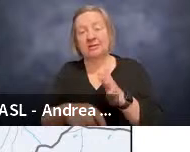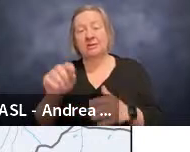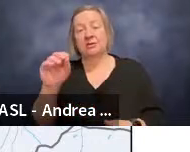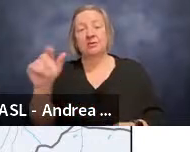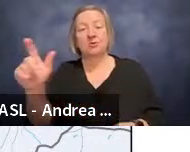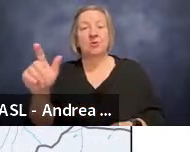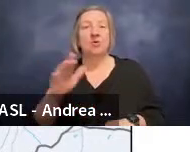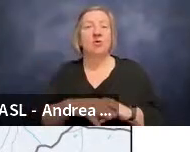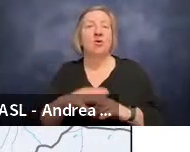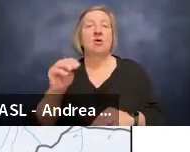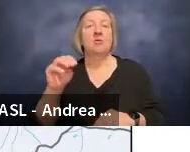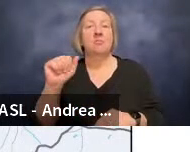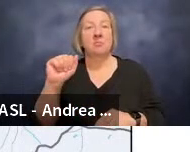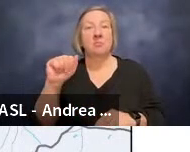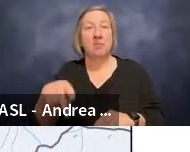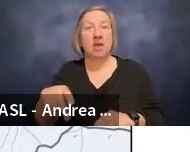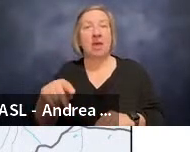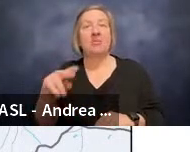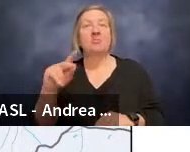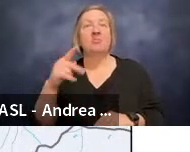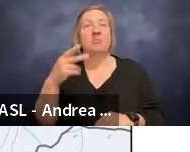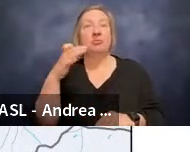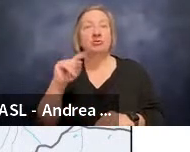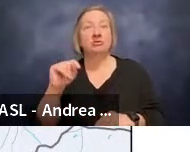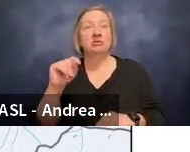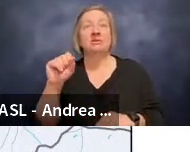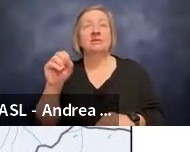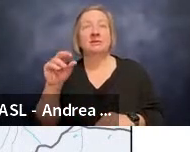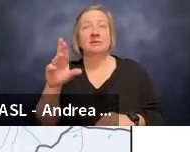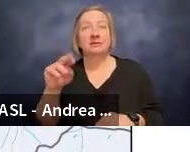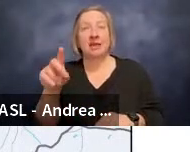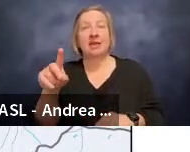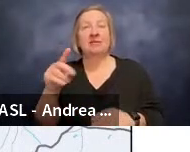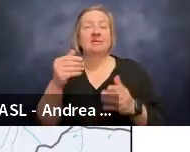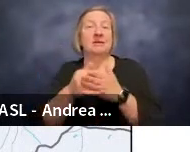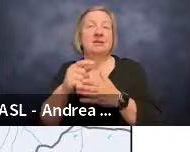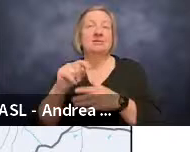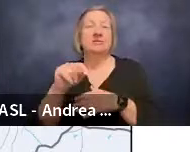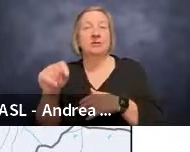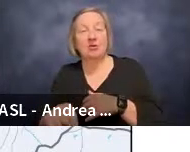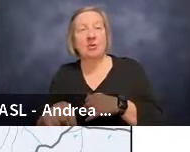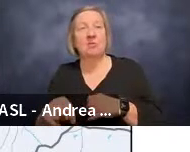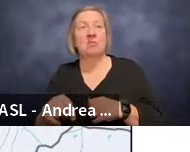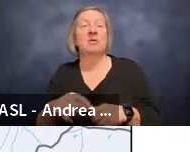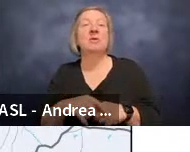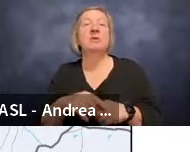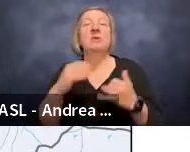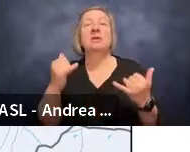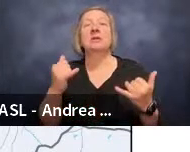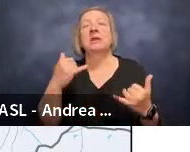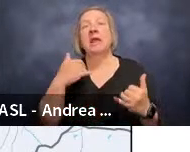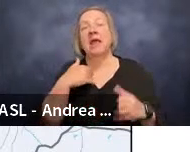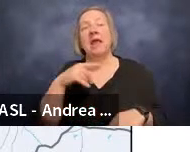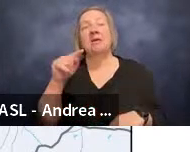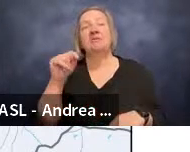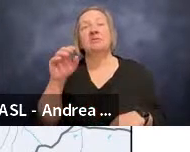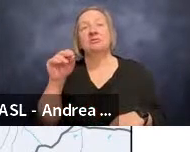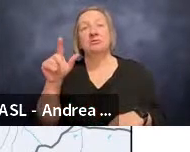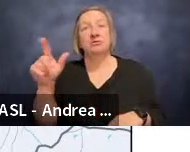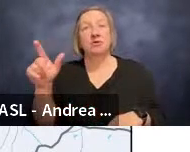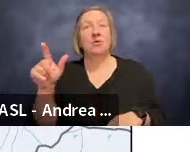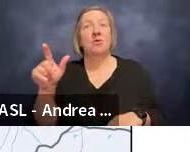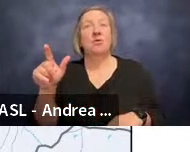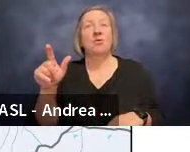on a map for the Puget Sound area near Seattle and Tacoma. So there's the current toll facilities there in the